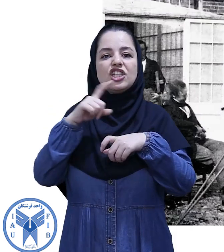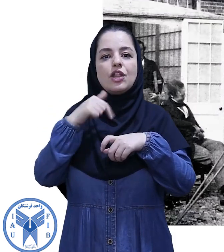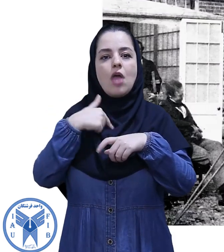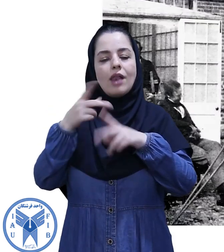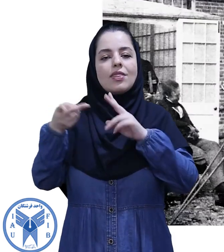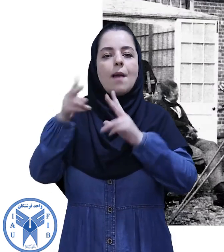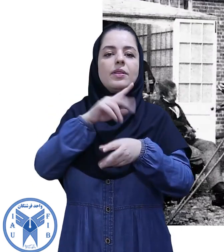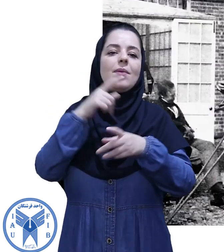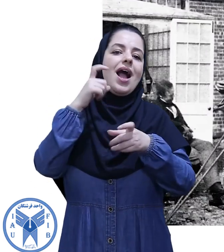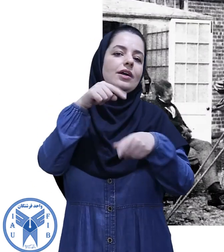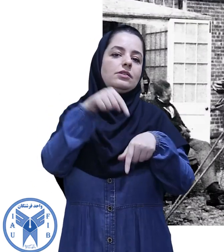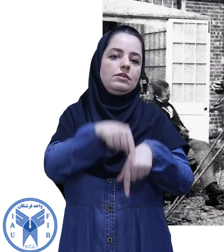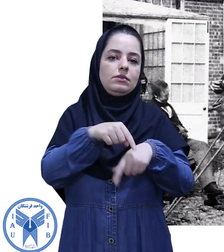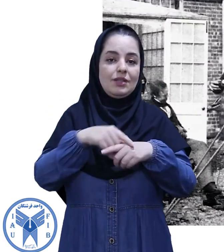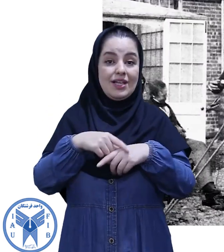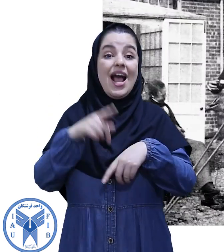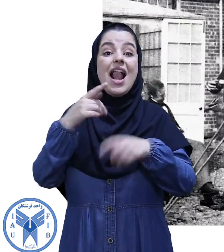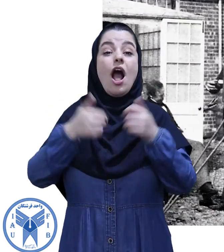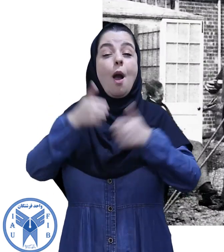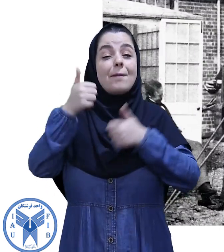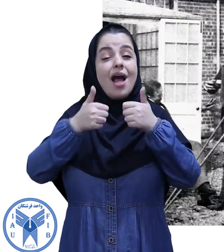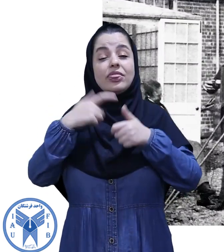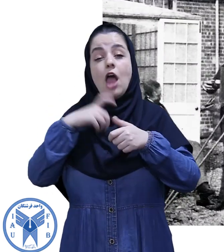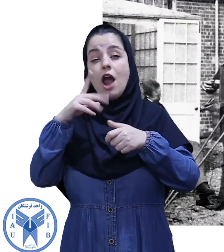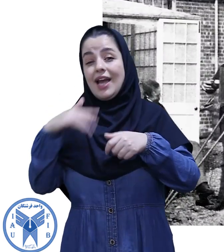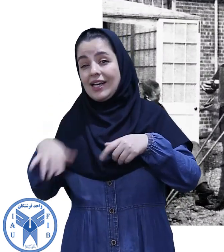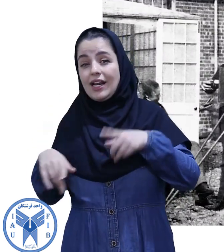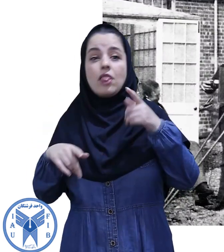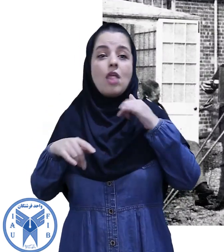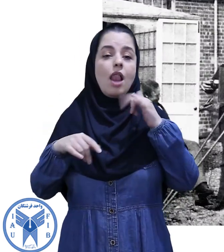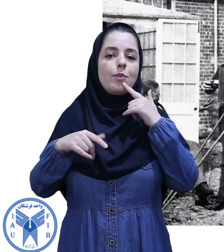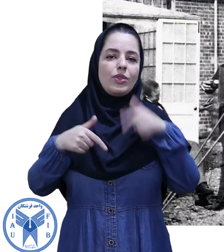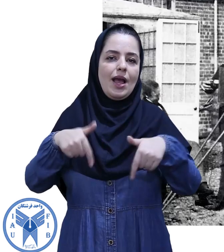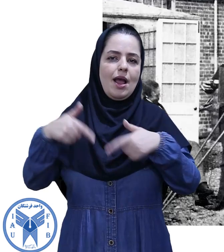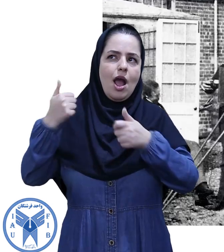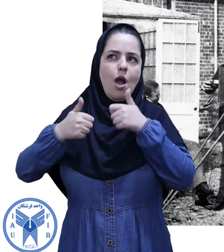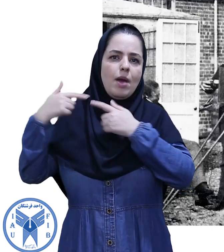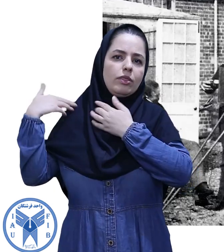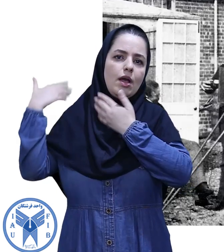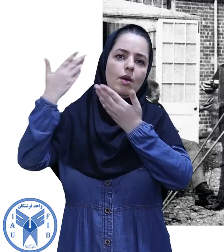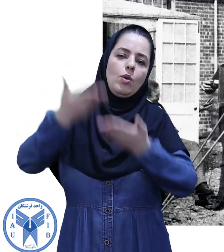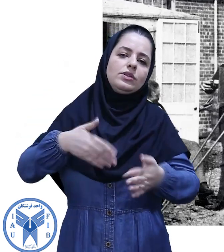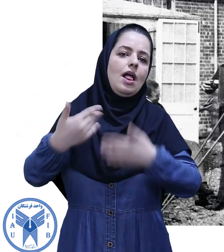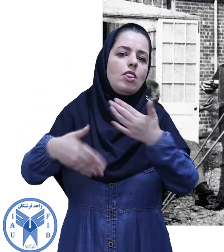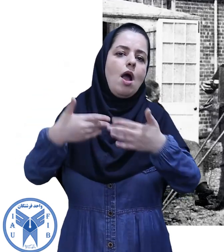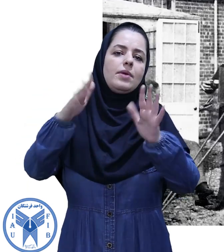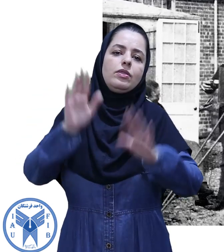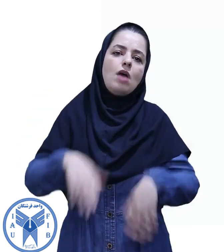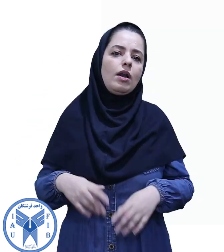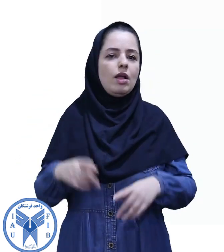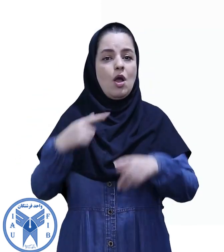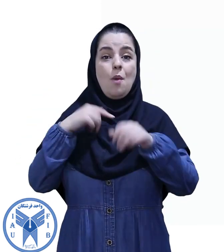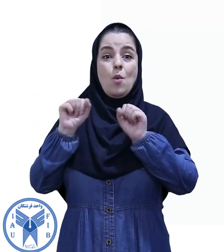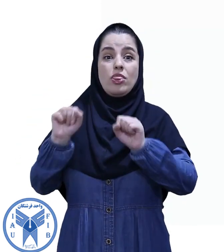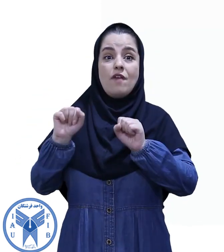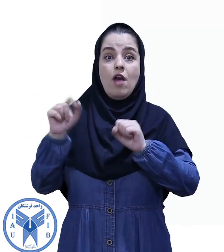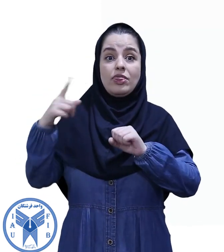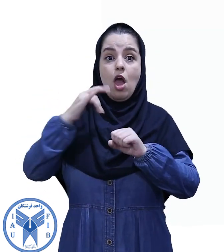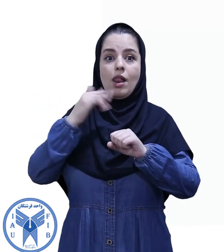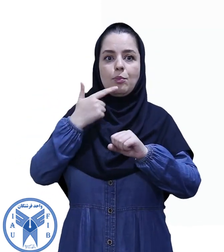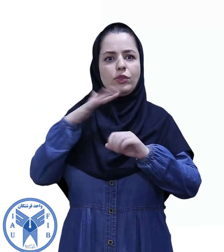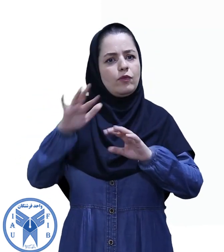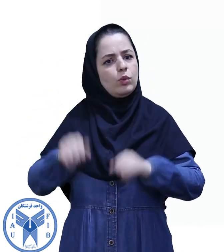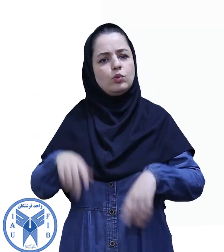the invention of digital photography. The rivalry between Dagger and Talbot continues today. There